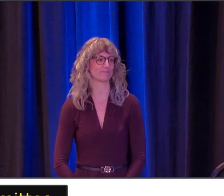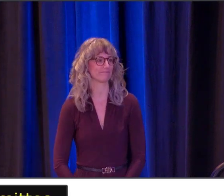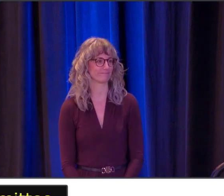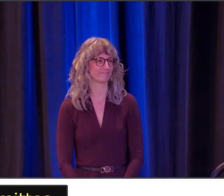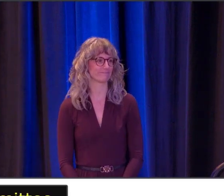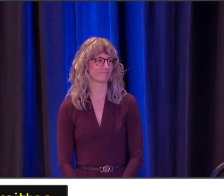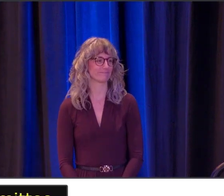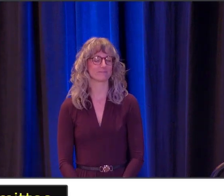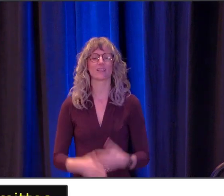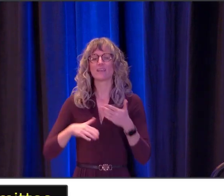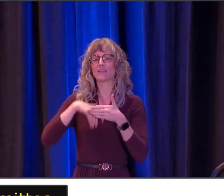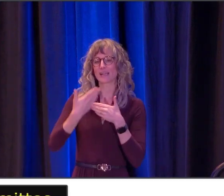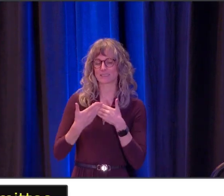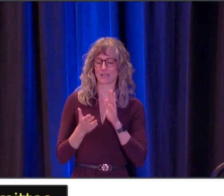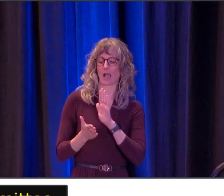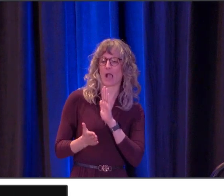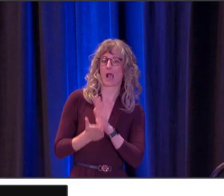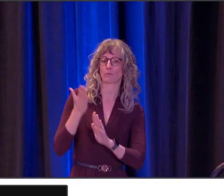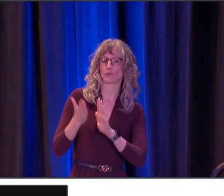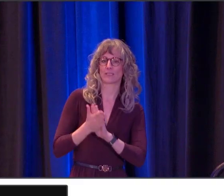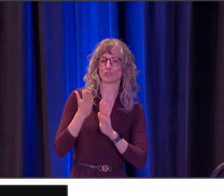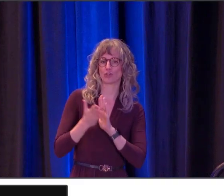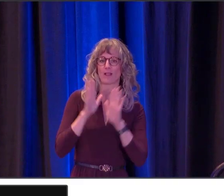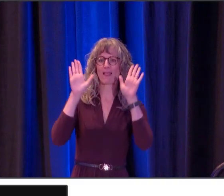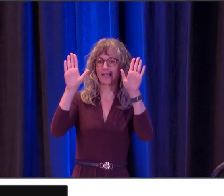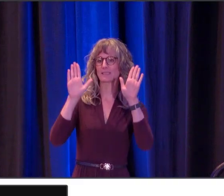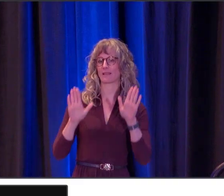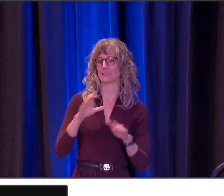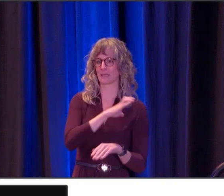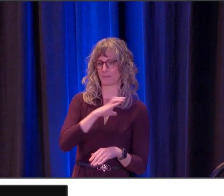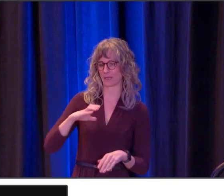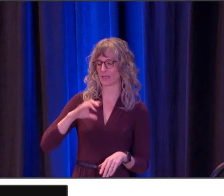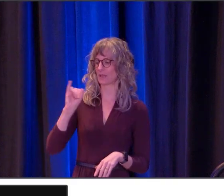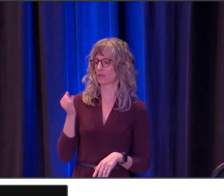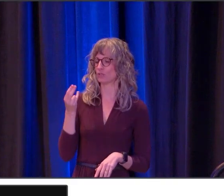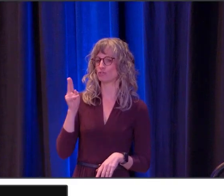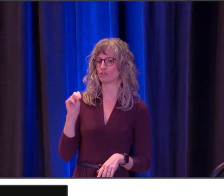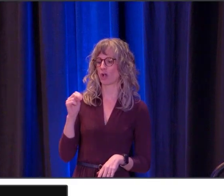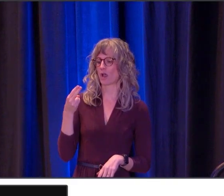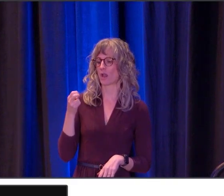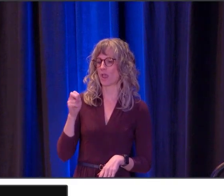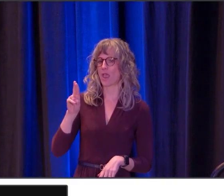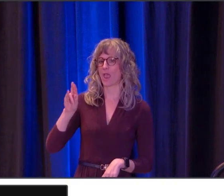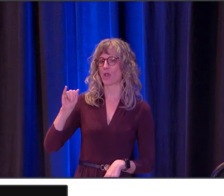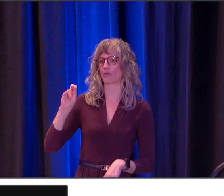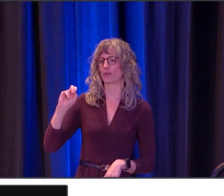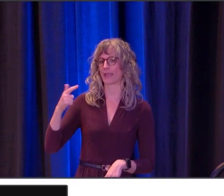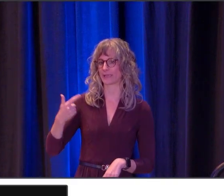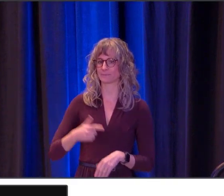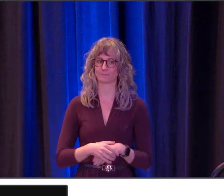Up next is the Operational Excellence Committee, chaired by John Herring.